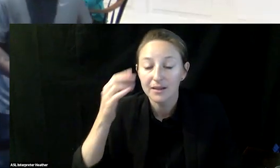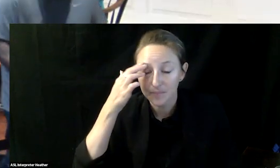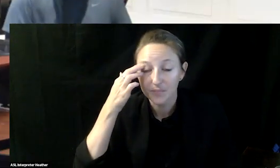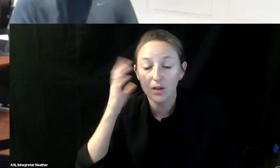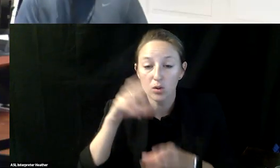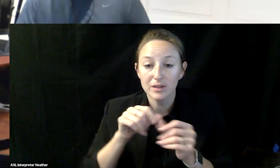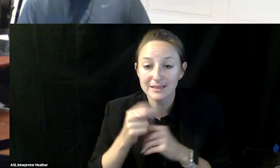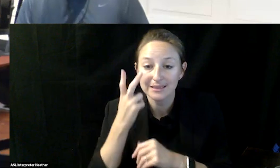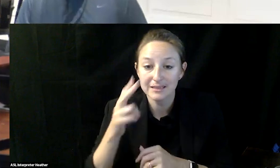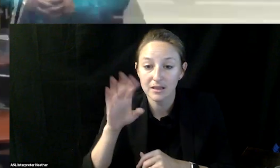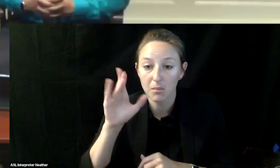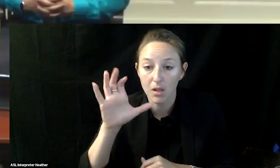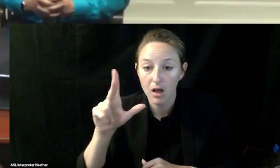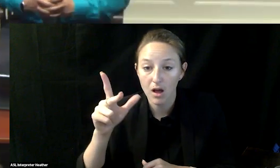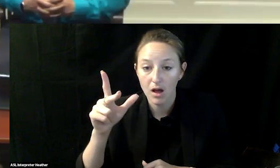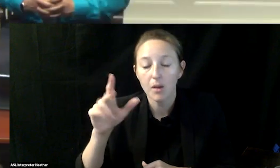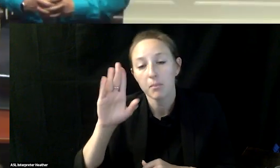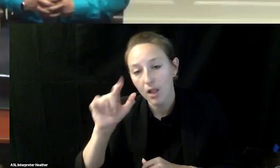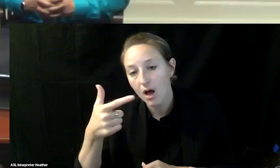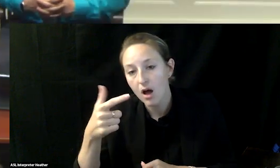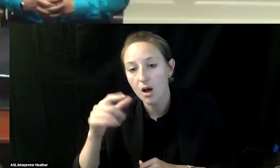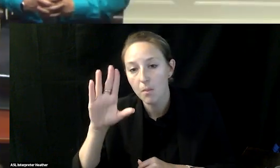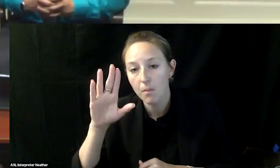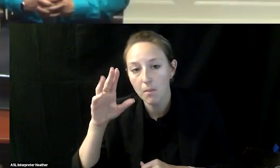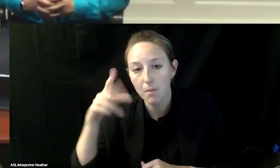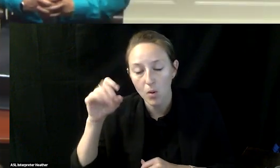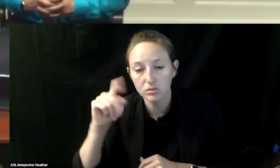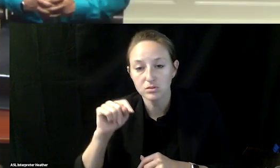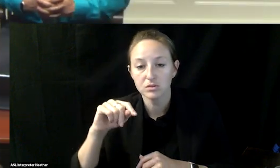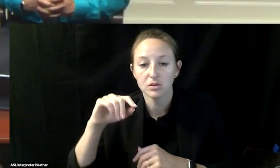post that Joe wrote. The foundation, you can go to